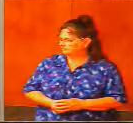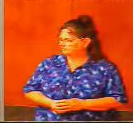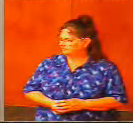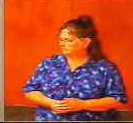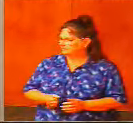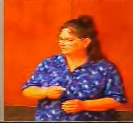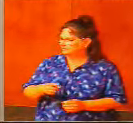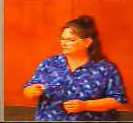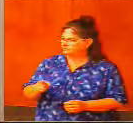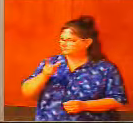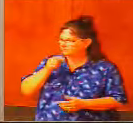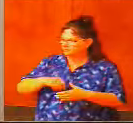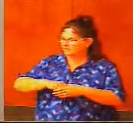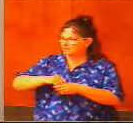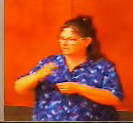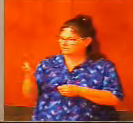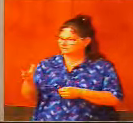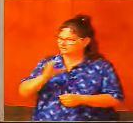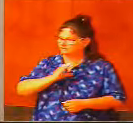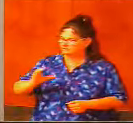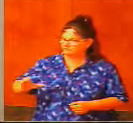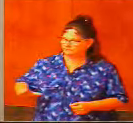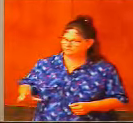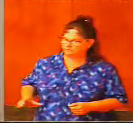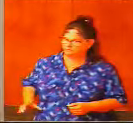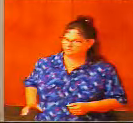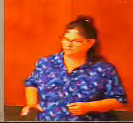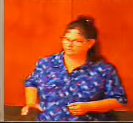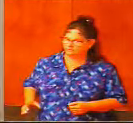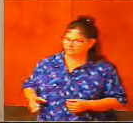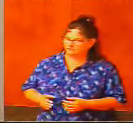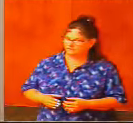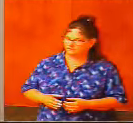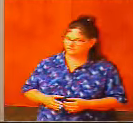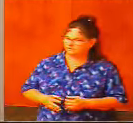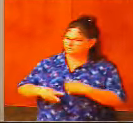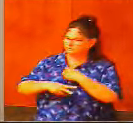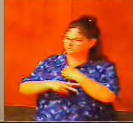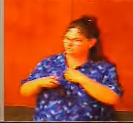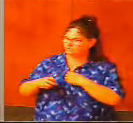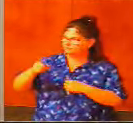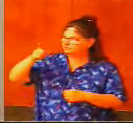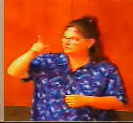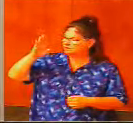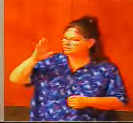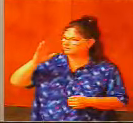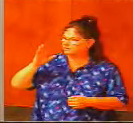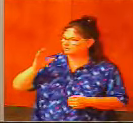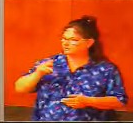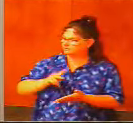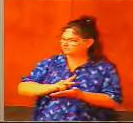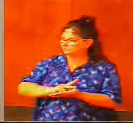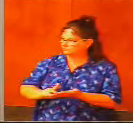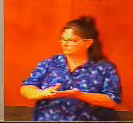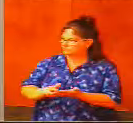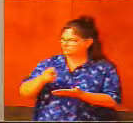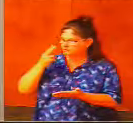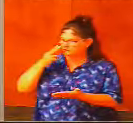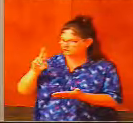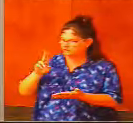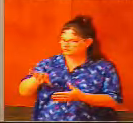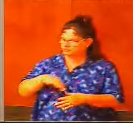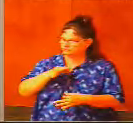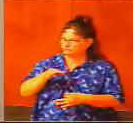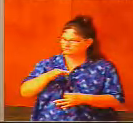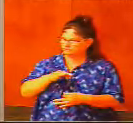And those outside of Christ have robbed God of the pure, innocent soul